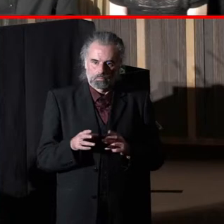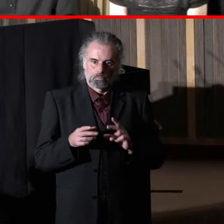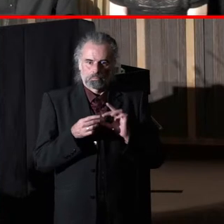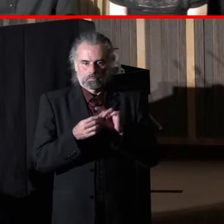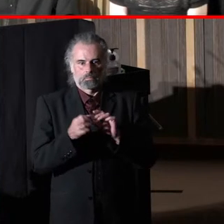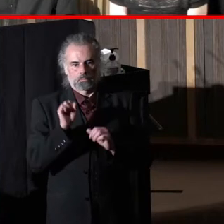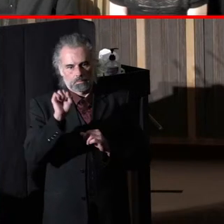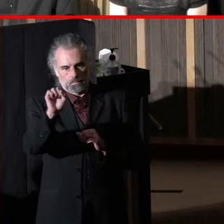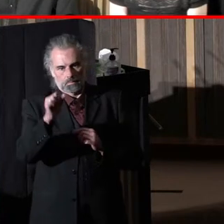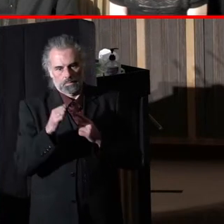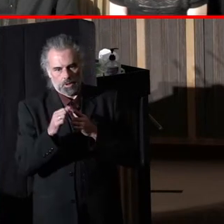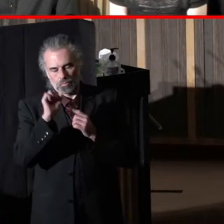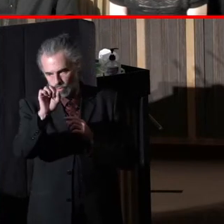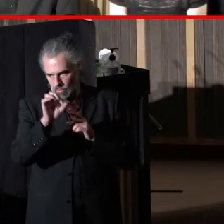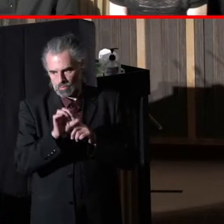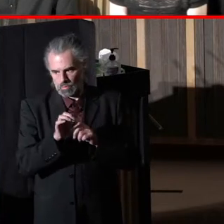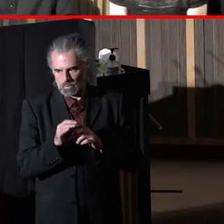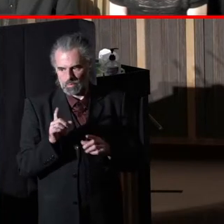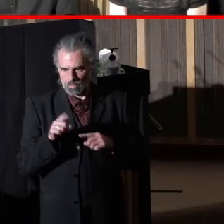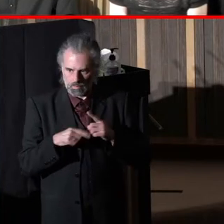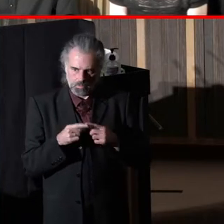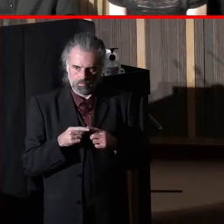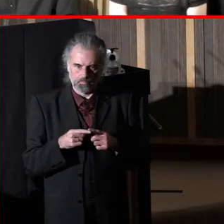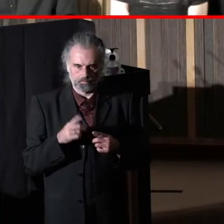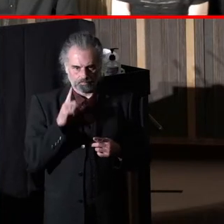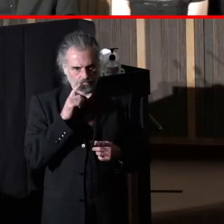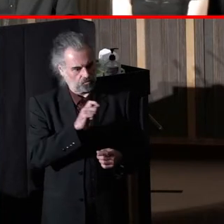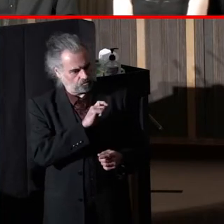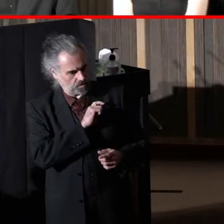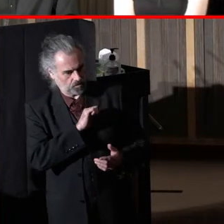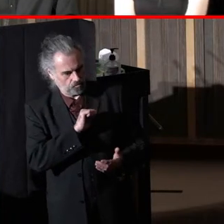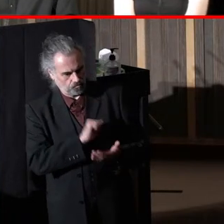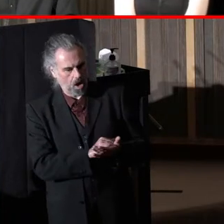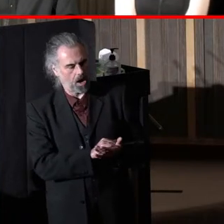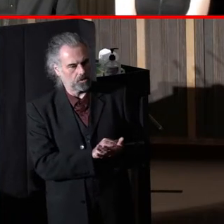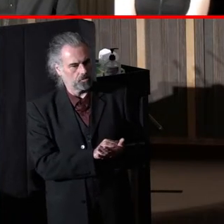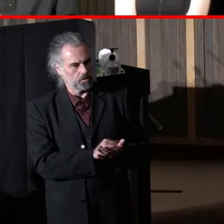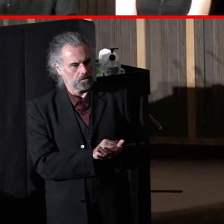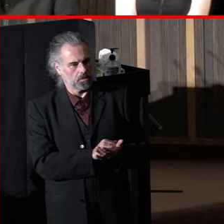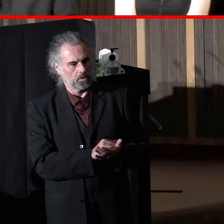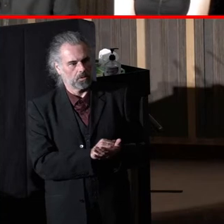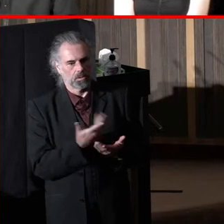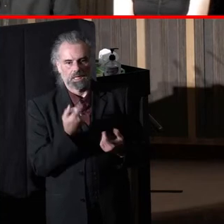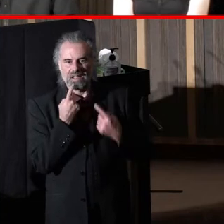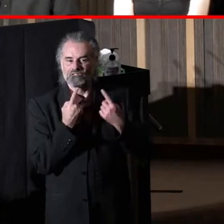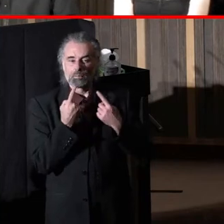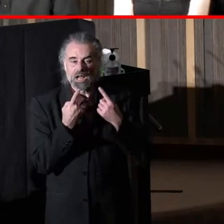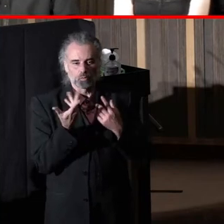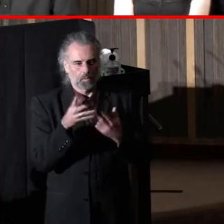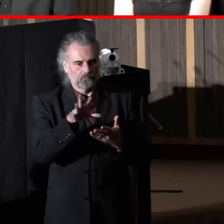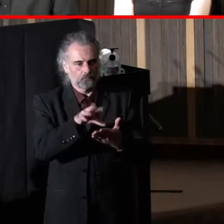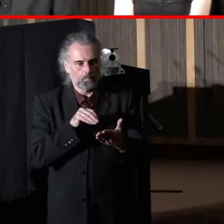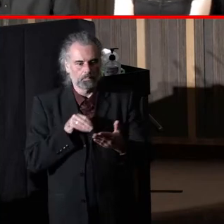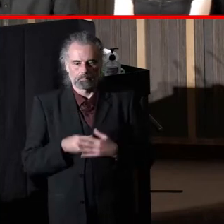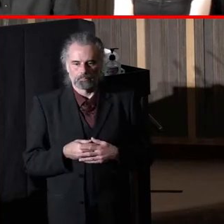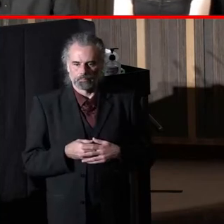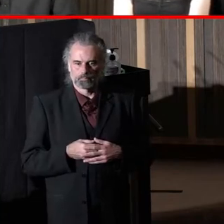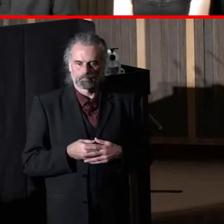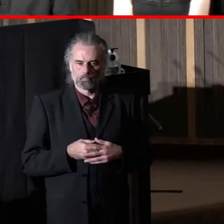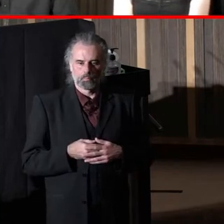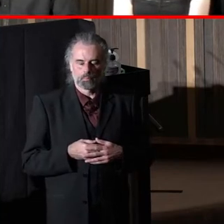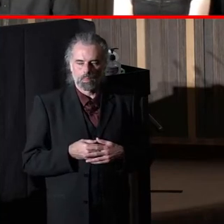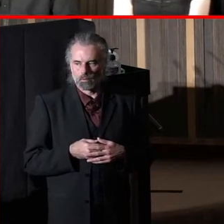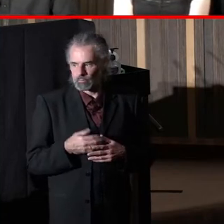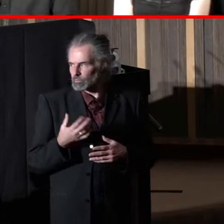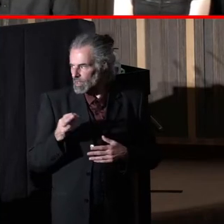question, I think it's about finding trusted sources. There's so much information out there. We're not short of